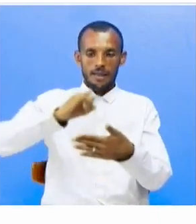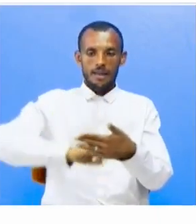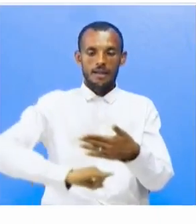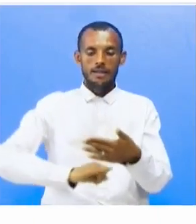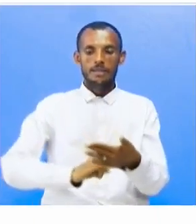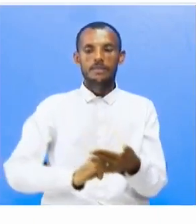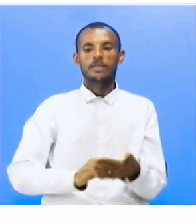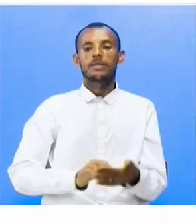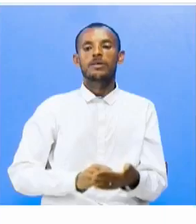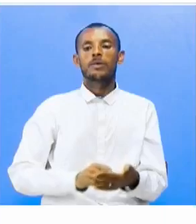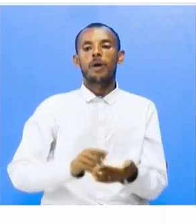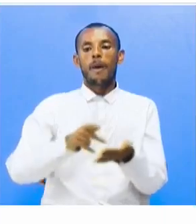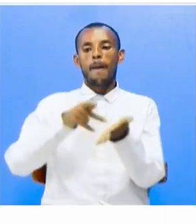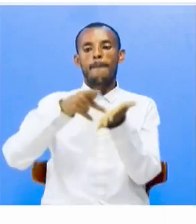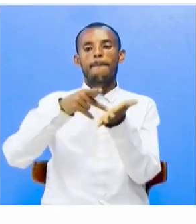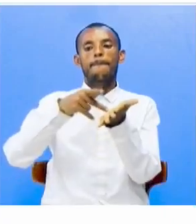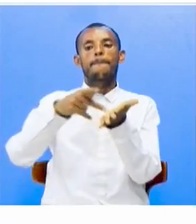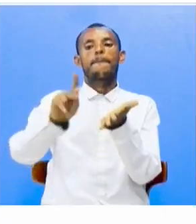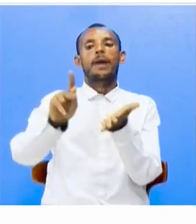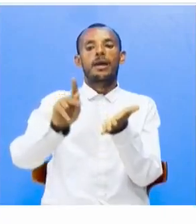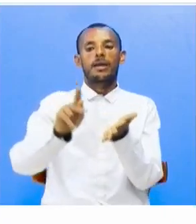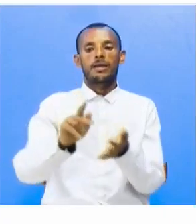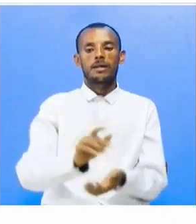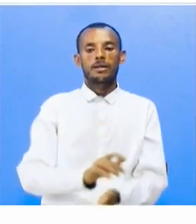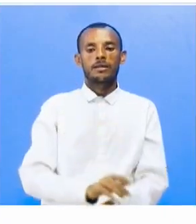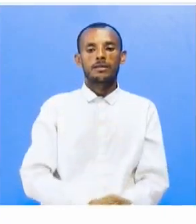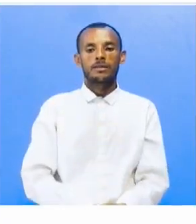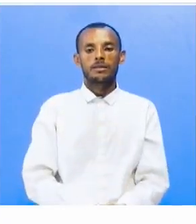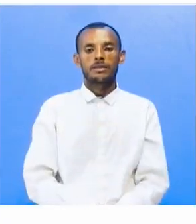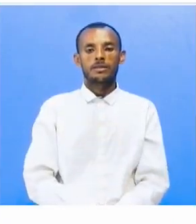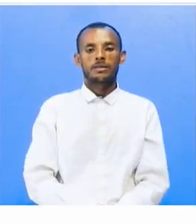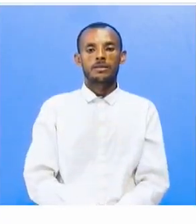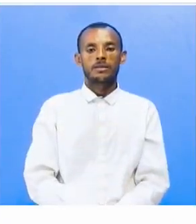The interest paid